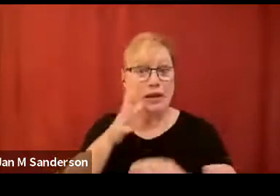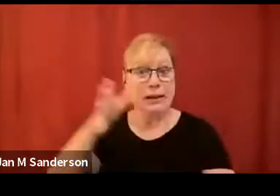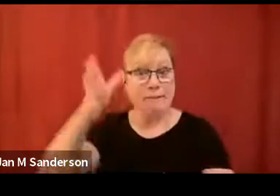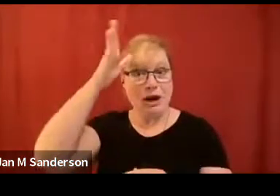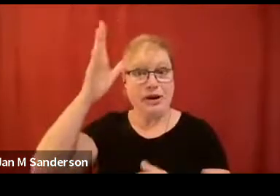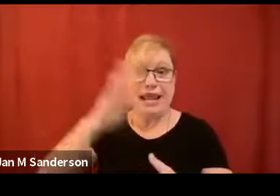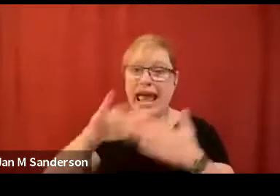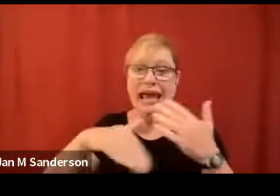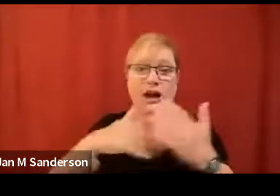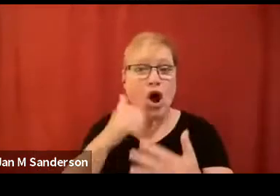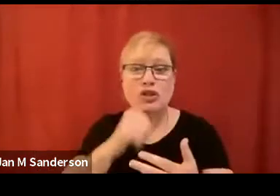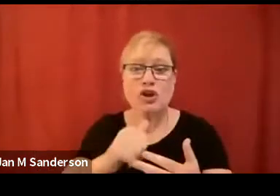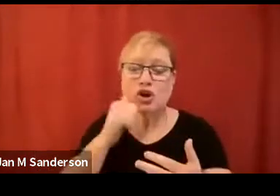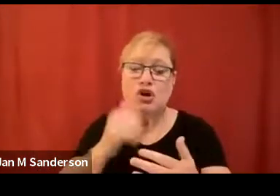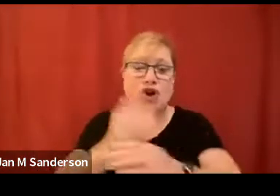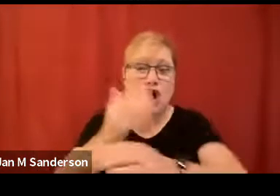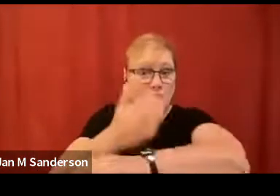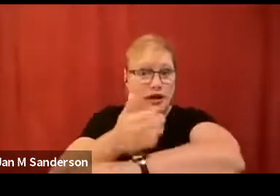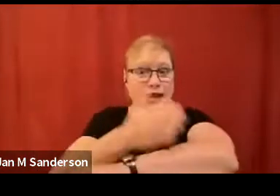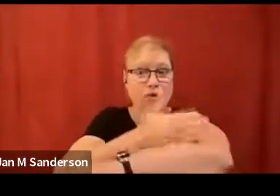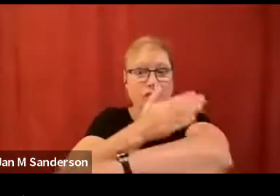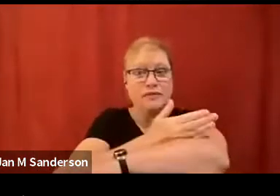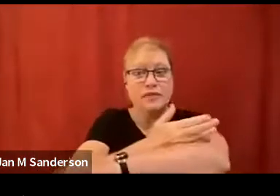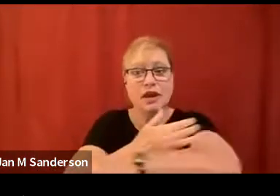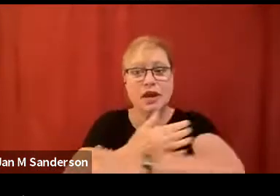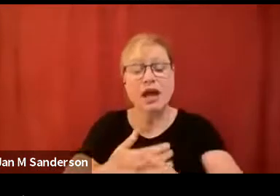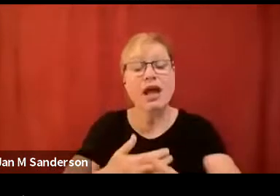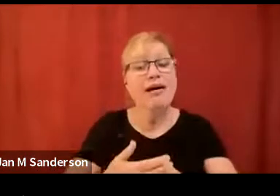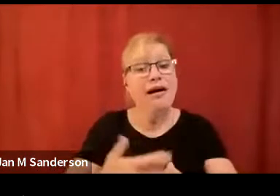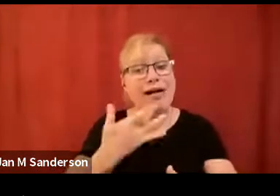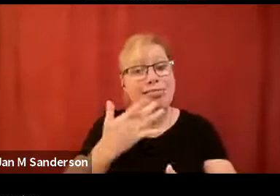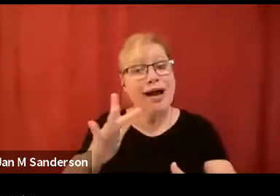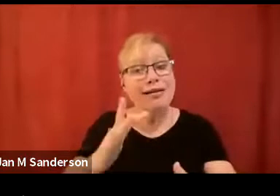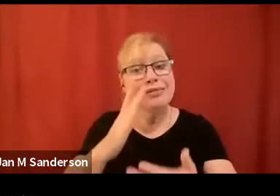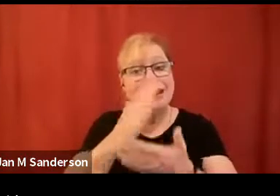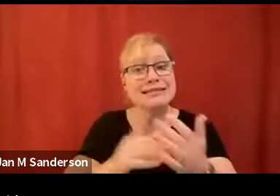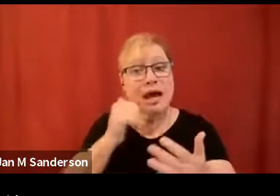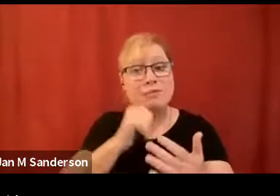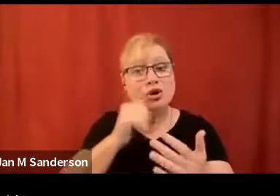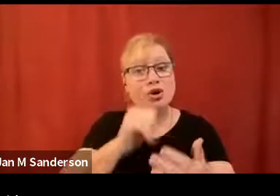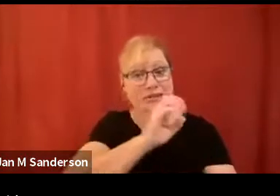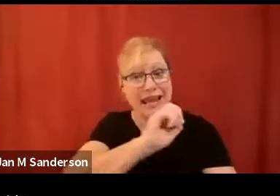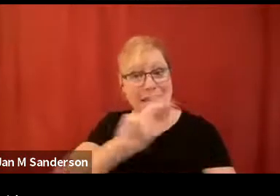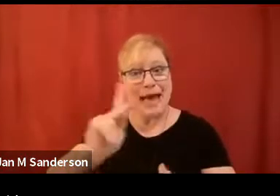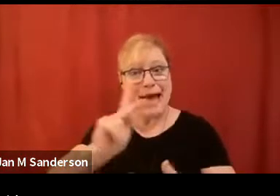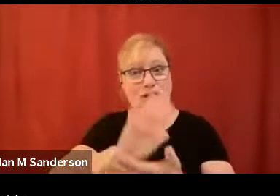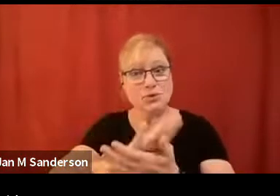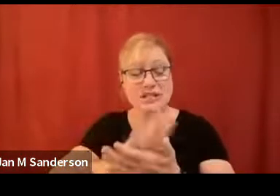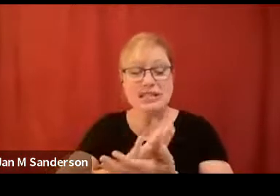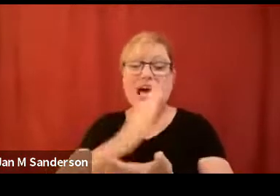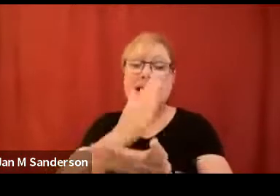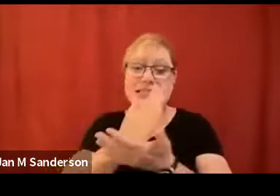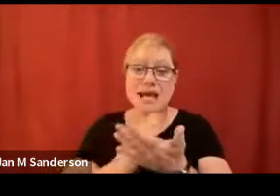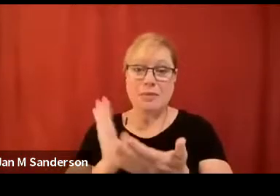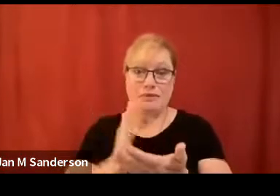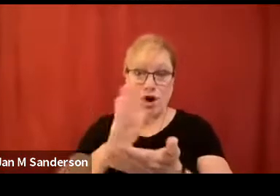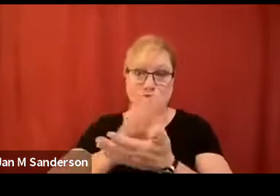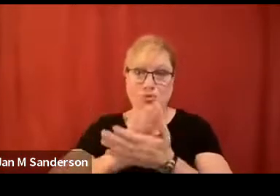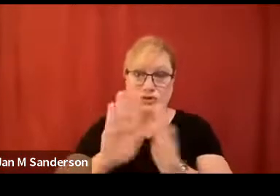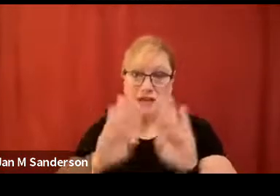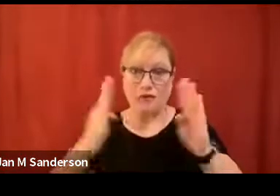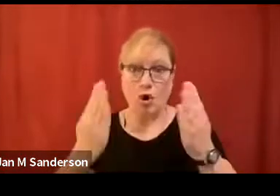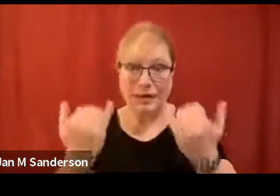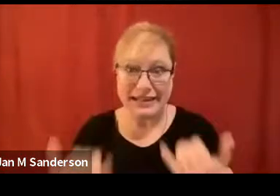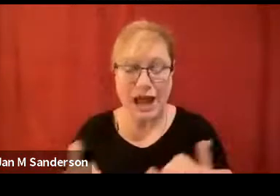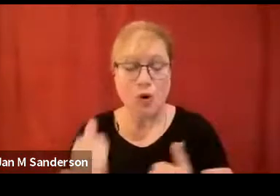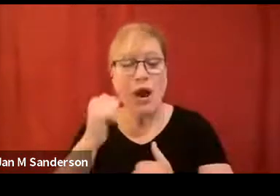better. And fortunately, some girls did return to school, because some of our schools have opened, and the girls were able